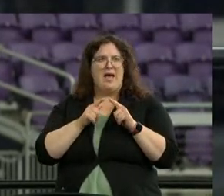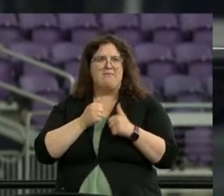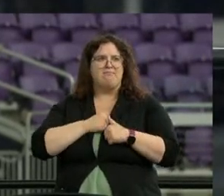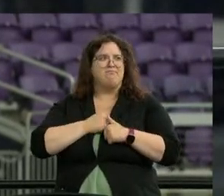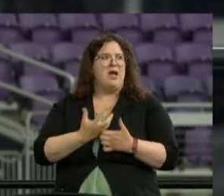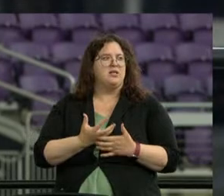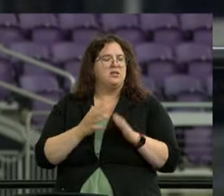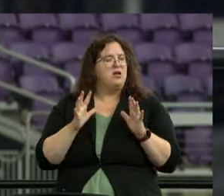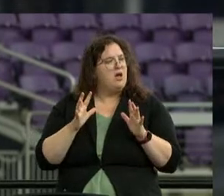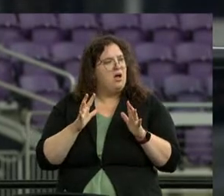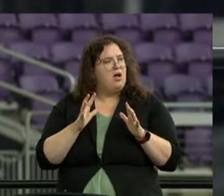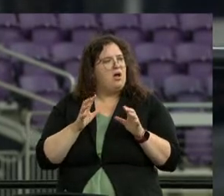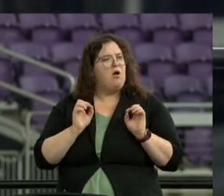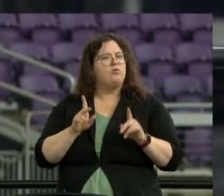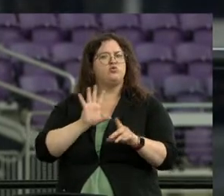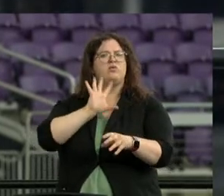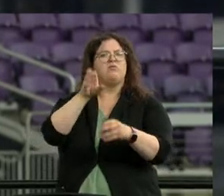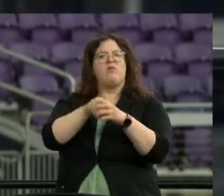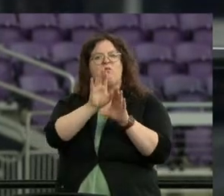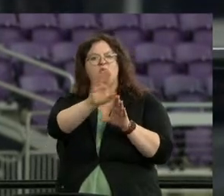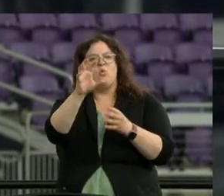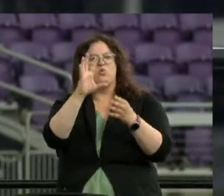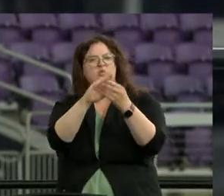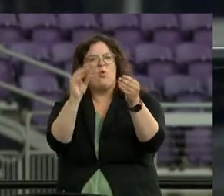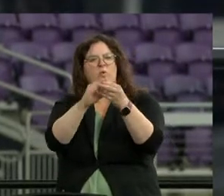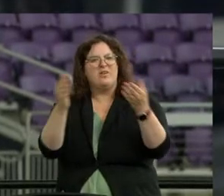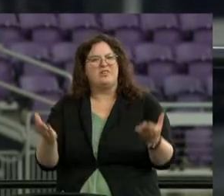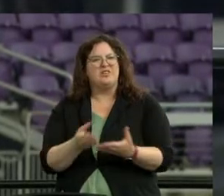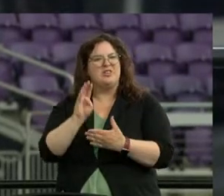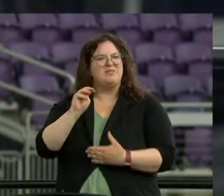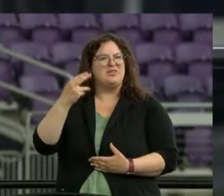have had a chance to be part of your story at Minnetonka High School.